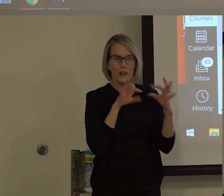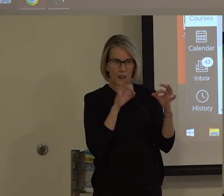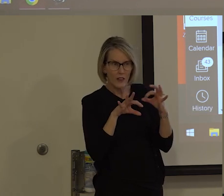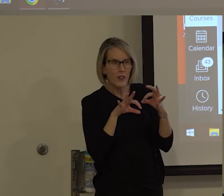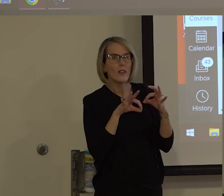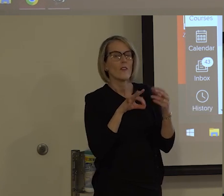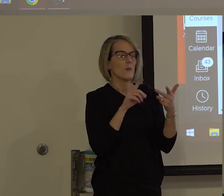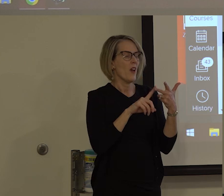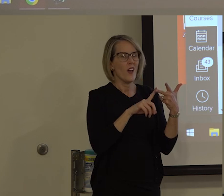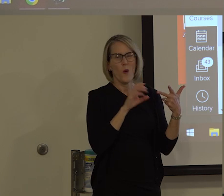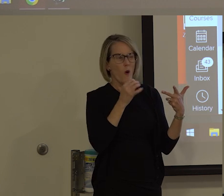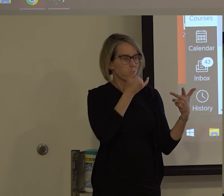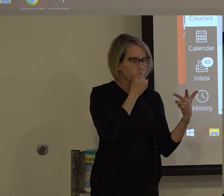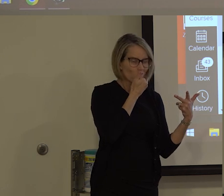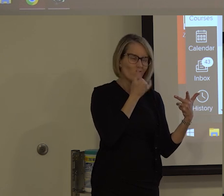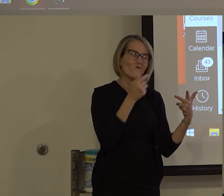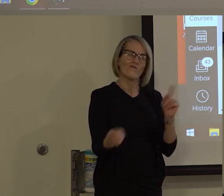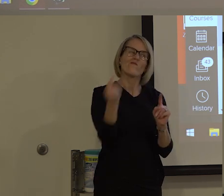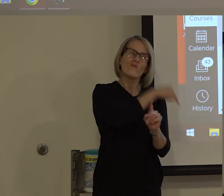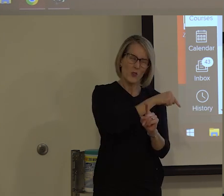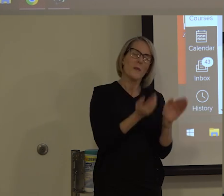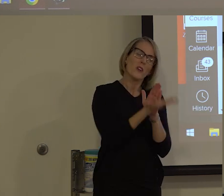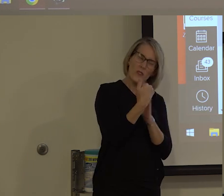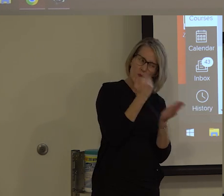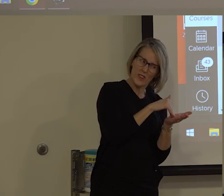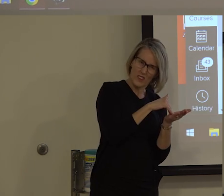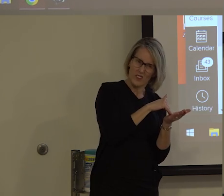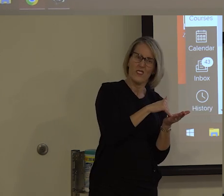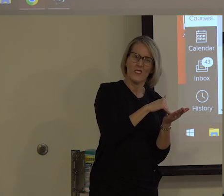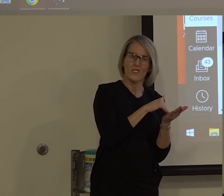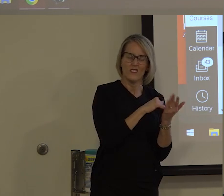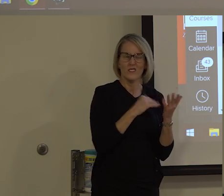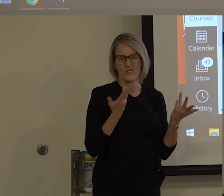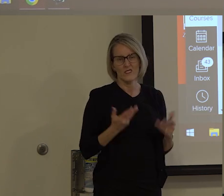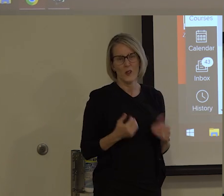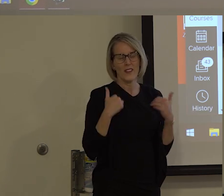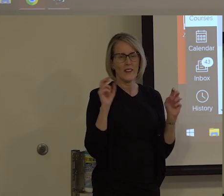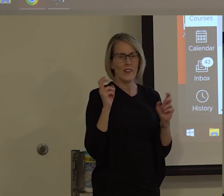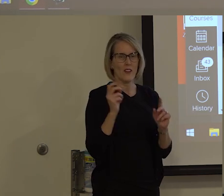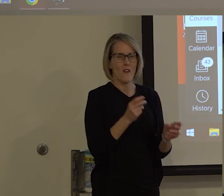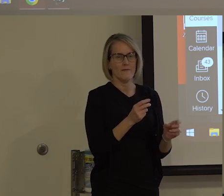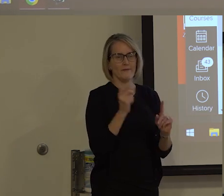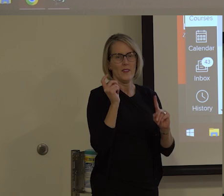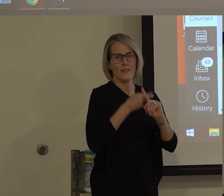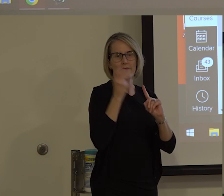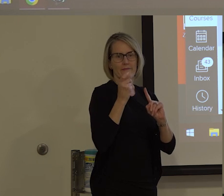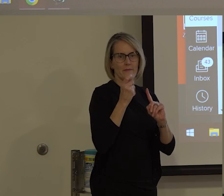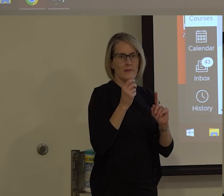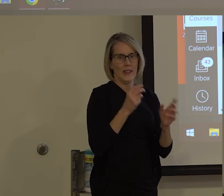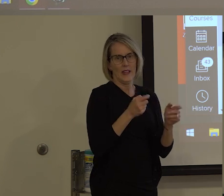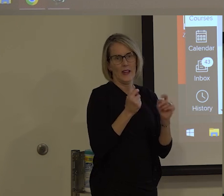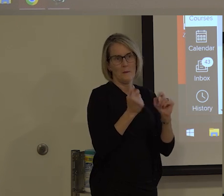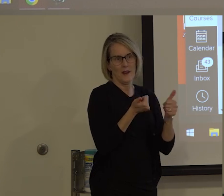and review the conversations again. So it has that sort of immediacy within it, which is very important for